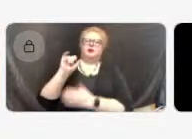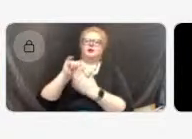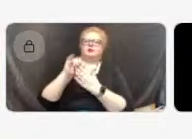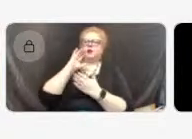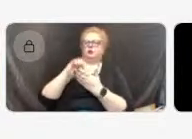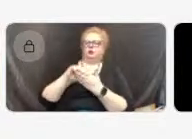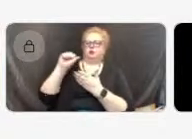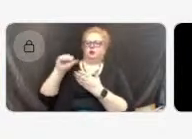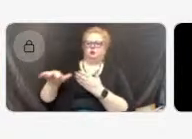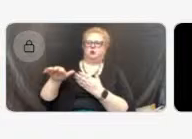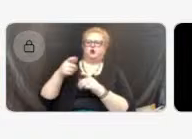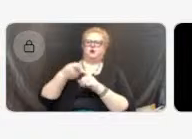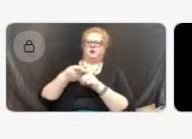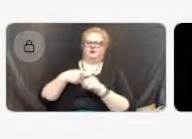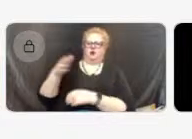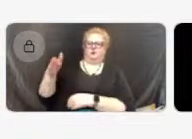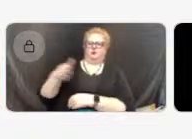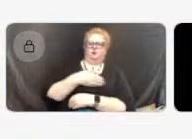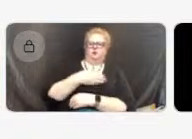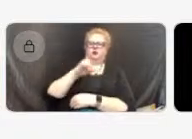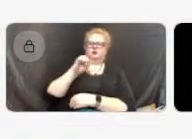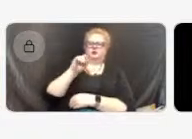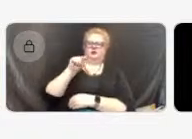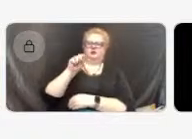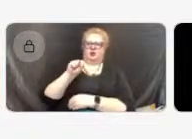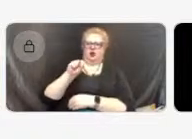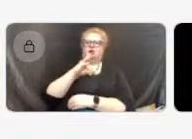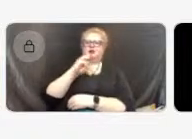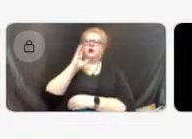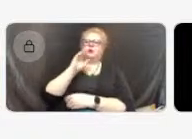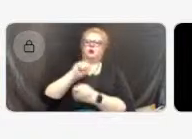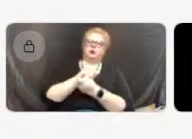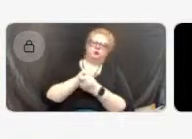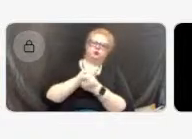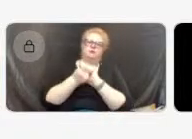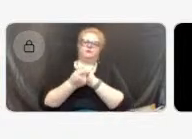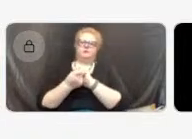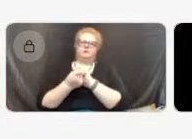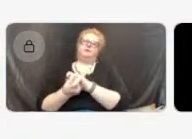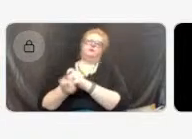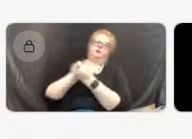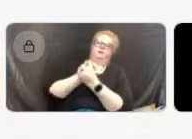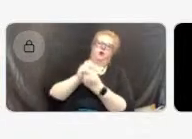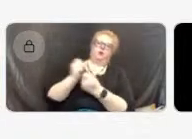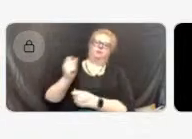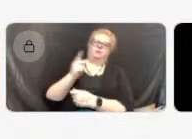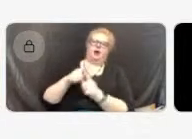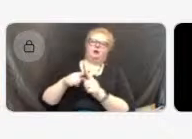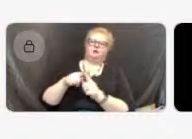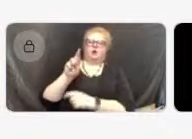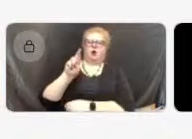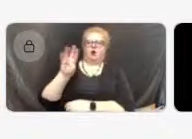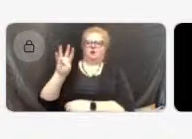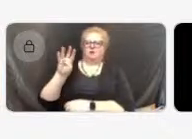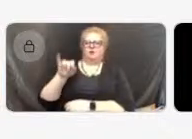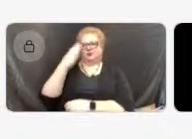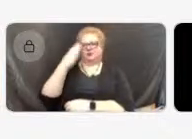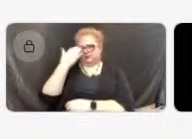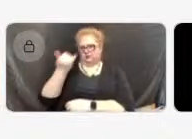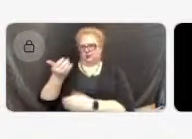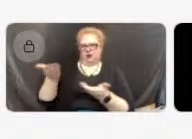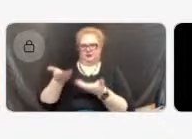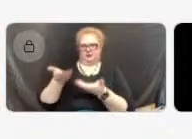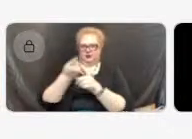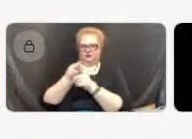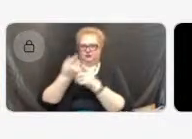of the lots, and including this one, which reverted back to R4. So that's why it is before you. It's not necessarily